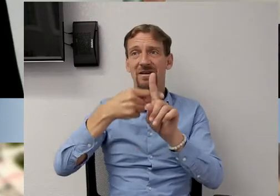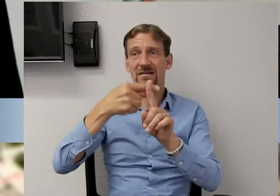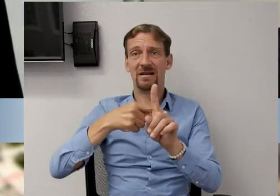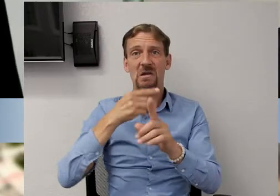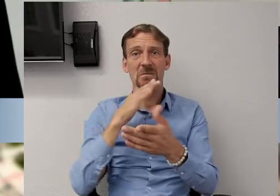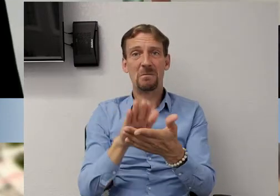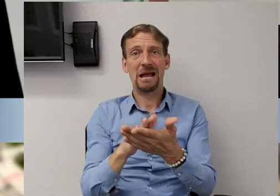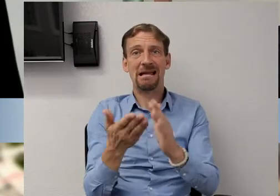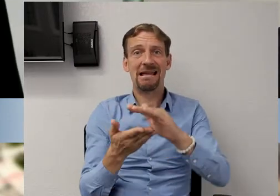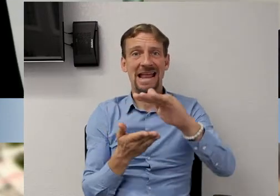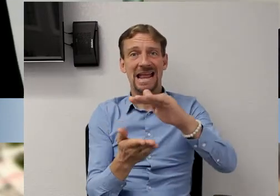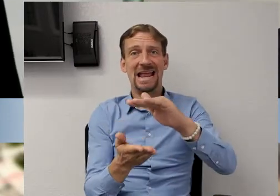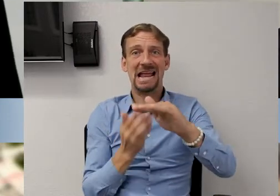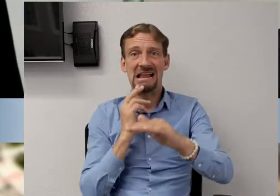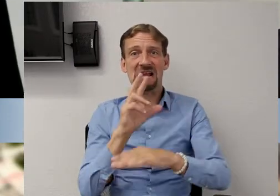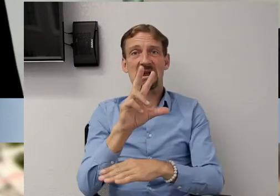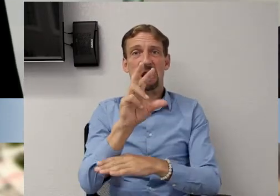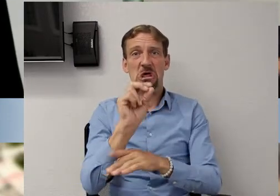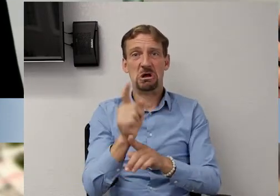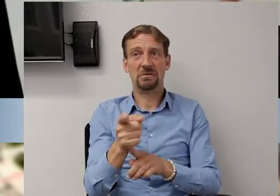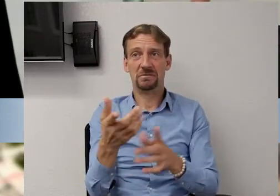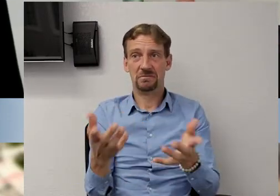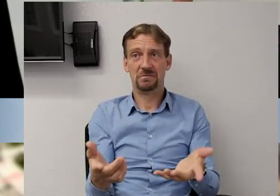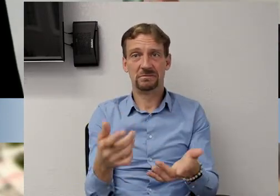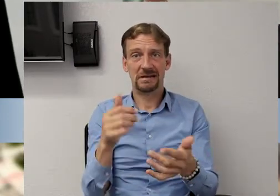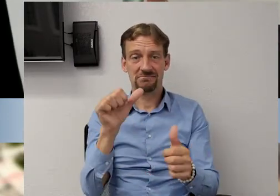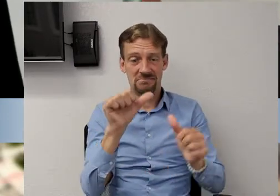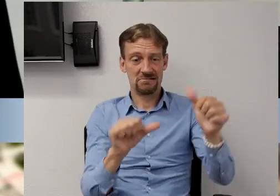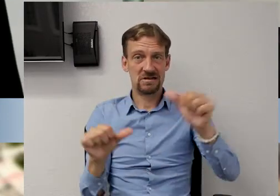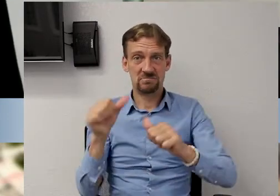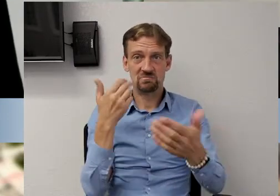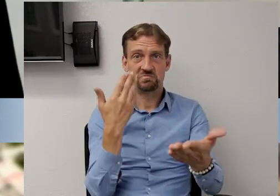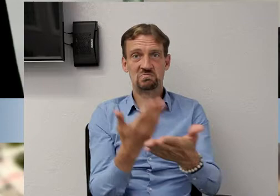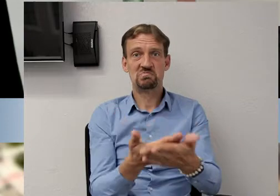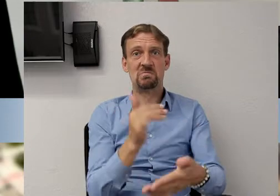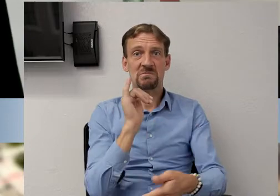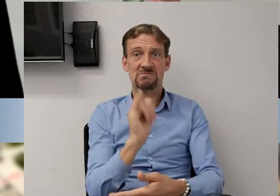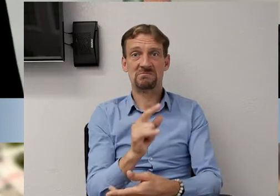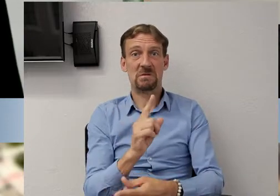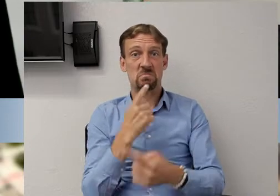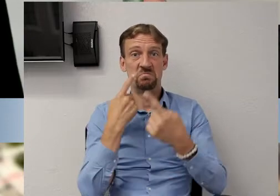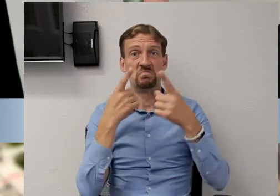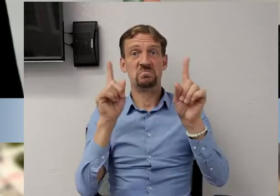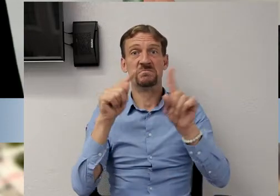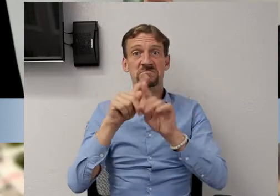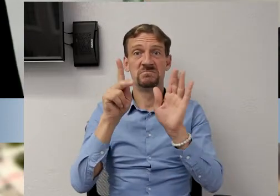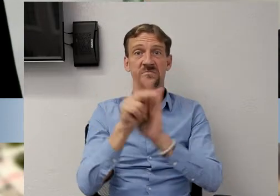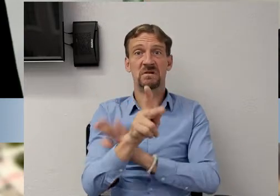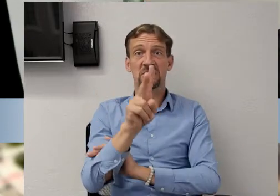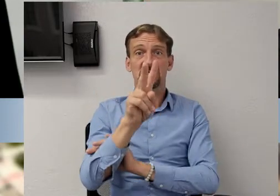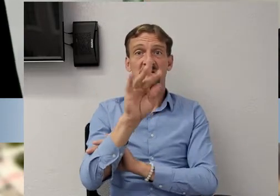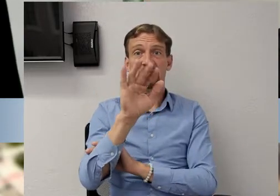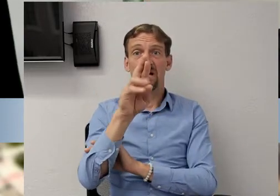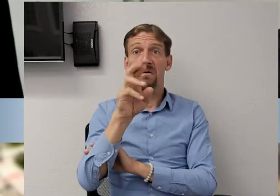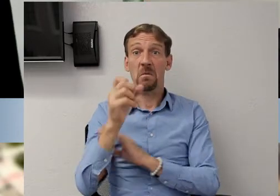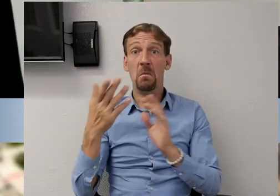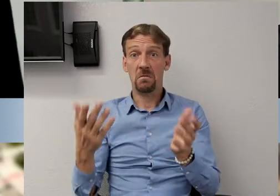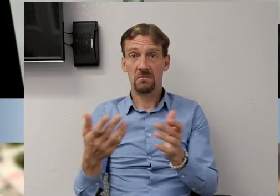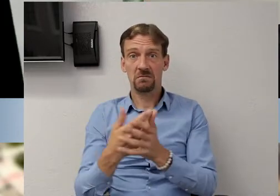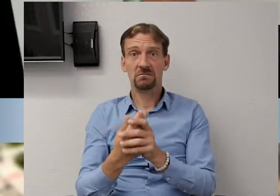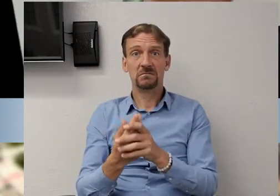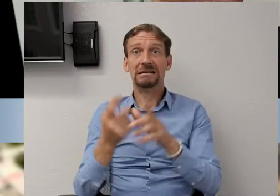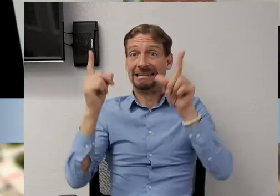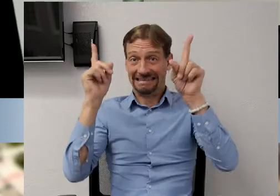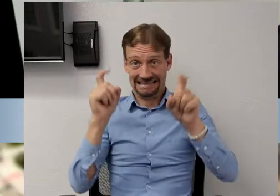baking them in there for 30 minutes, which the science had indicated that was sufficient to kill the virus. And they